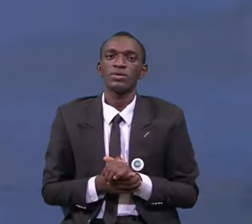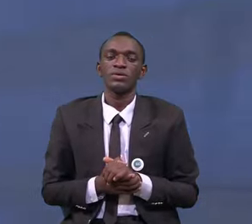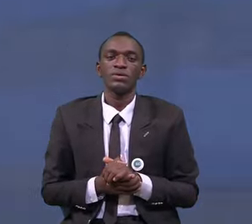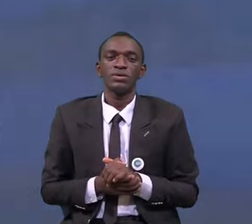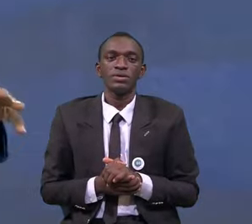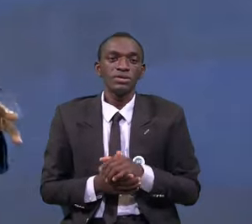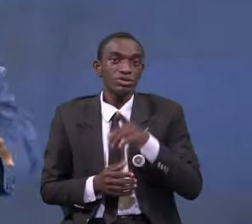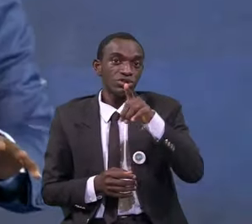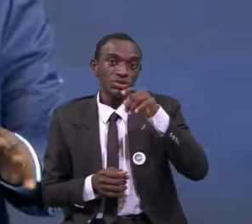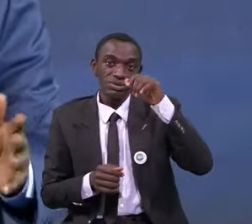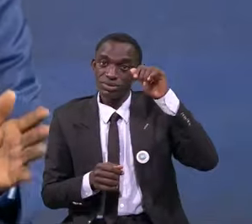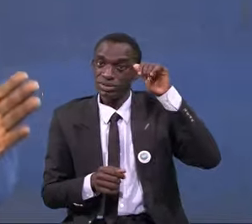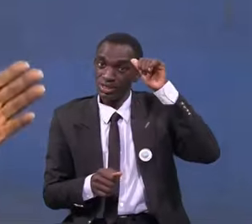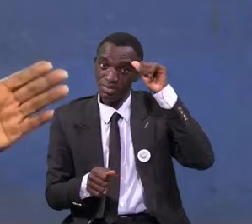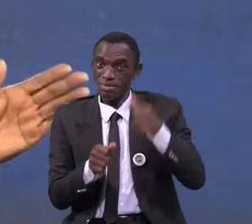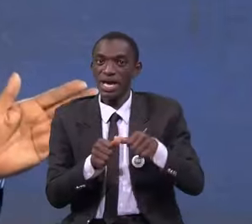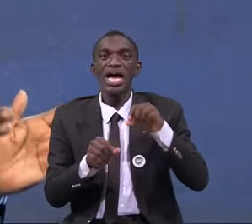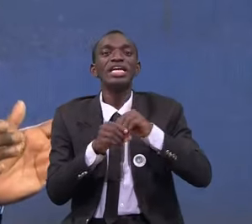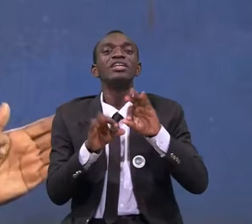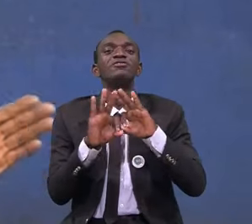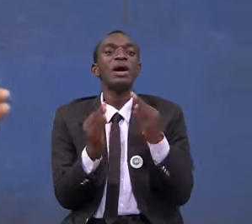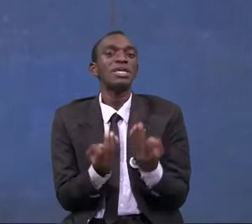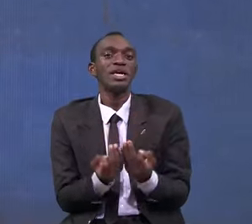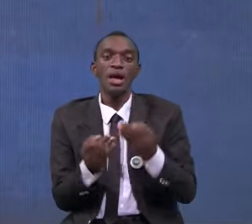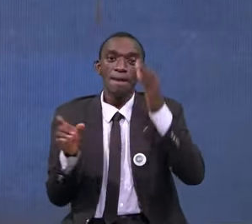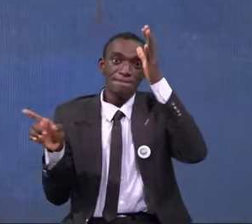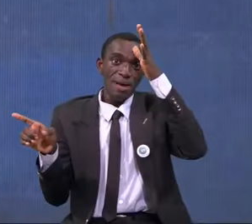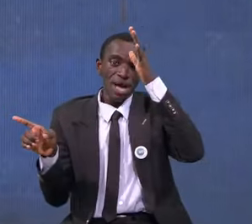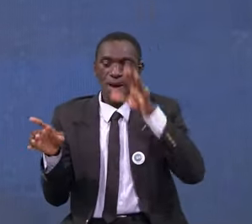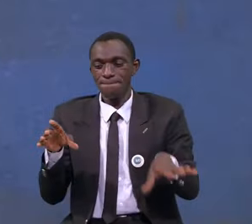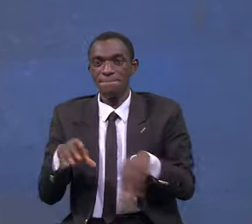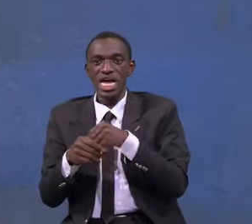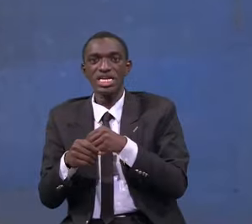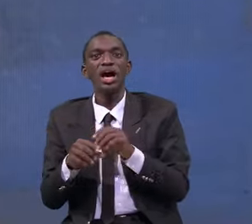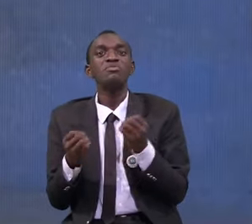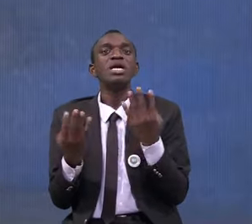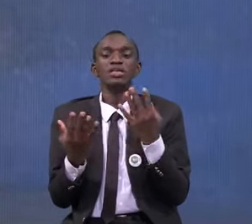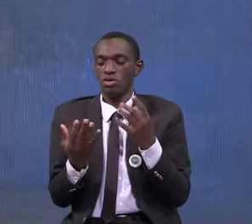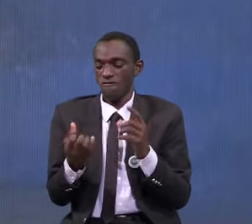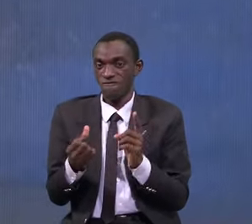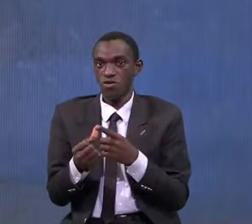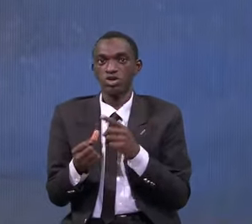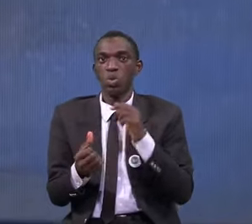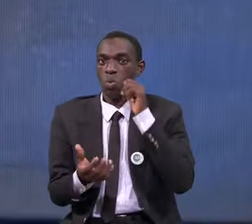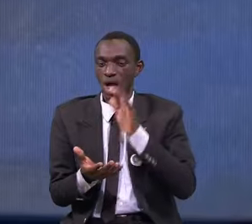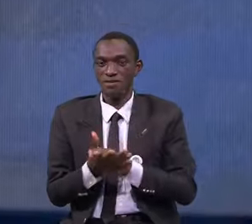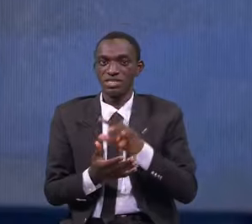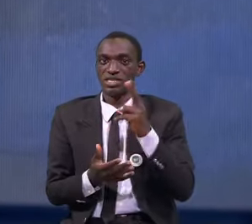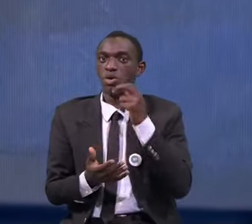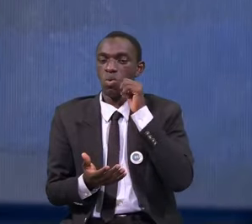You remember in the family, Papa married one wife, second wife, third wife, fourth wife. Before he